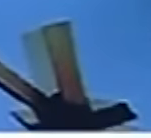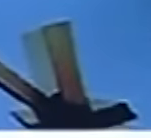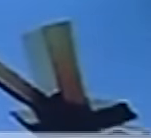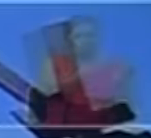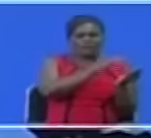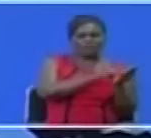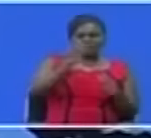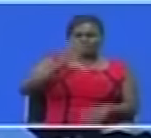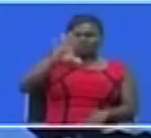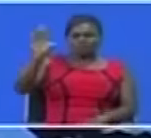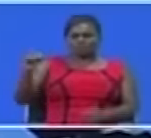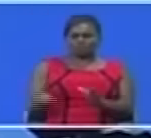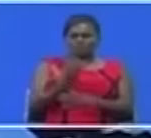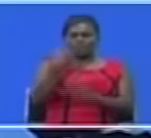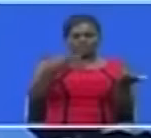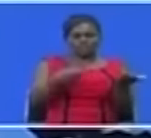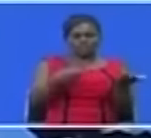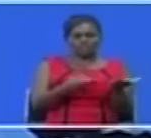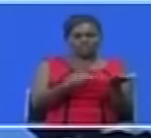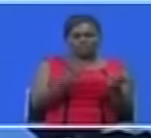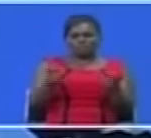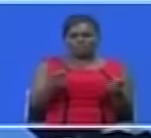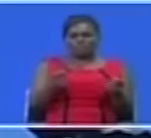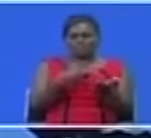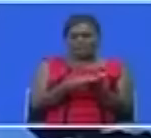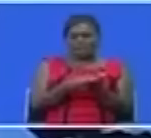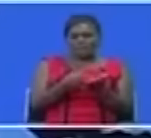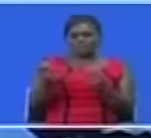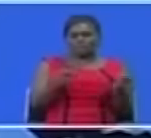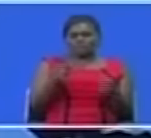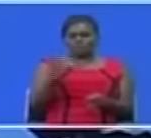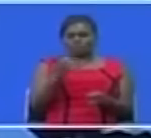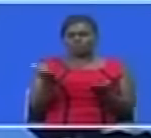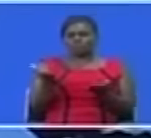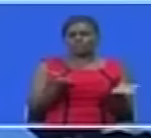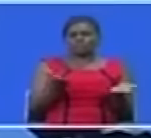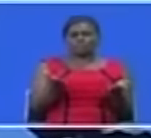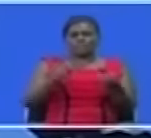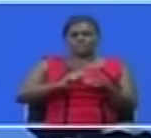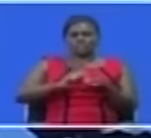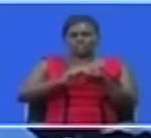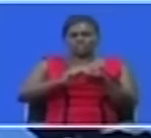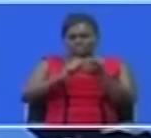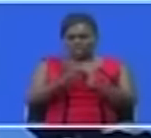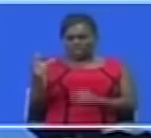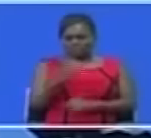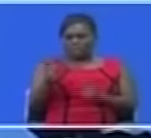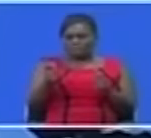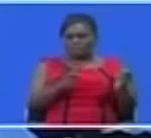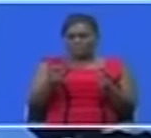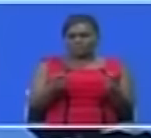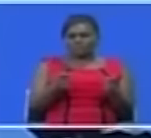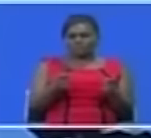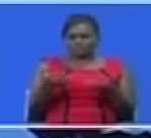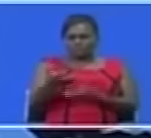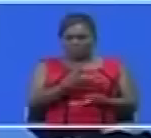Bank of Africa has unveiled a new digital money management and consumer banking service which transforms how retail customers manage